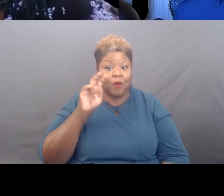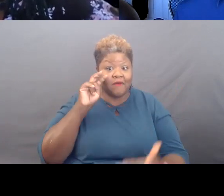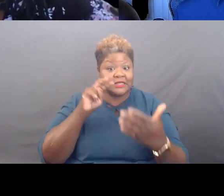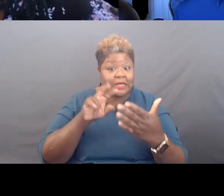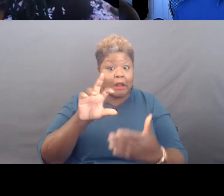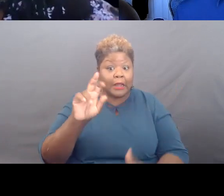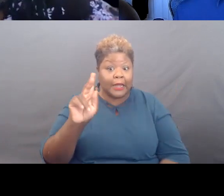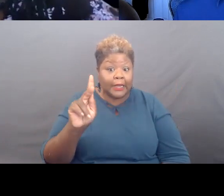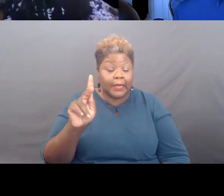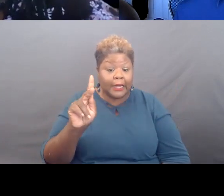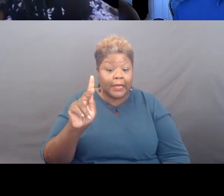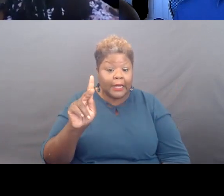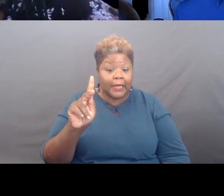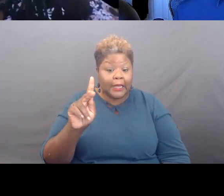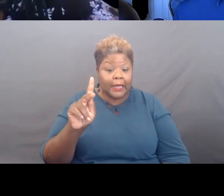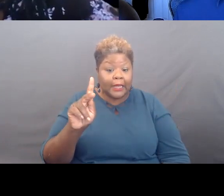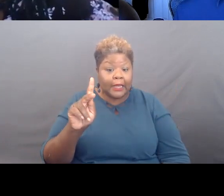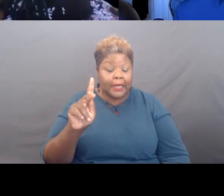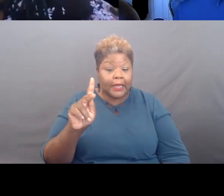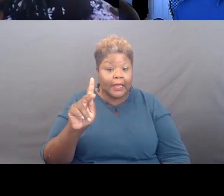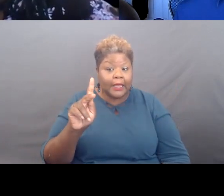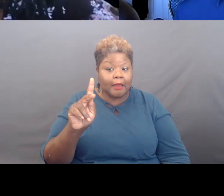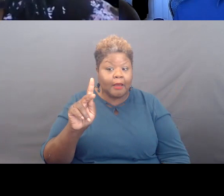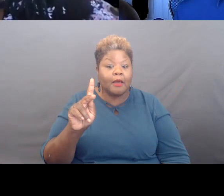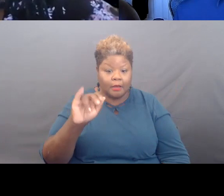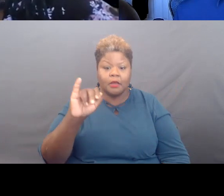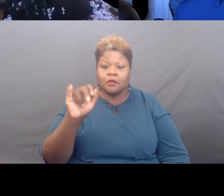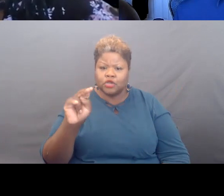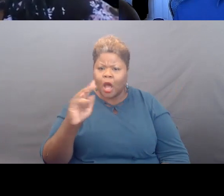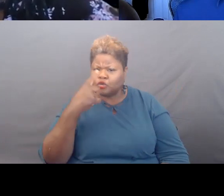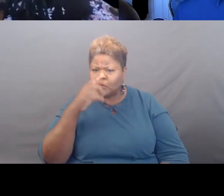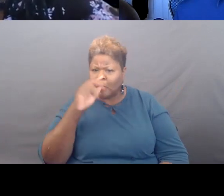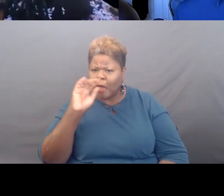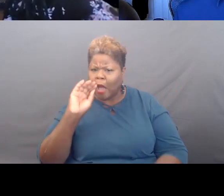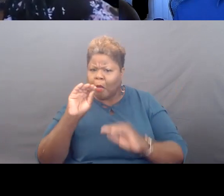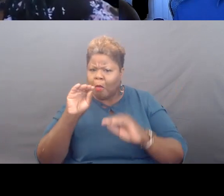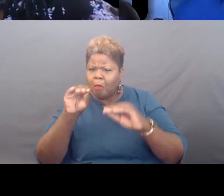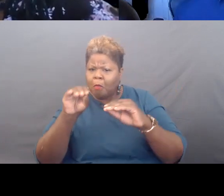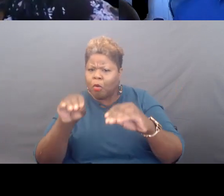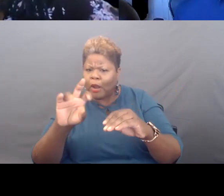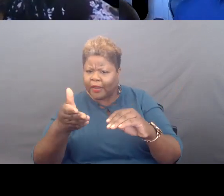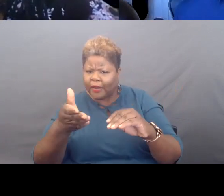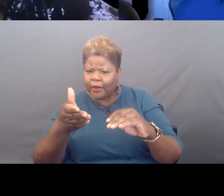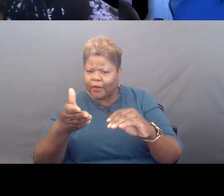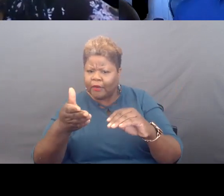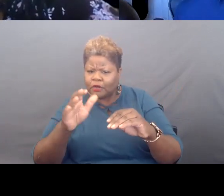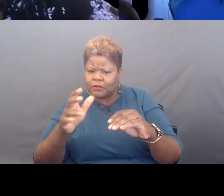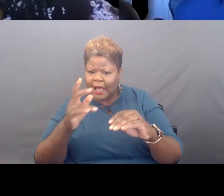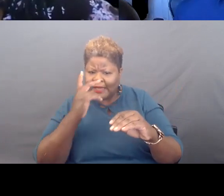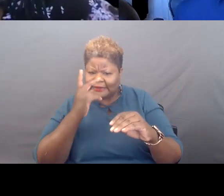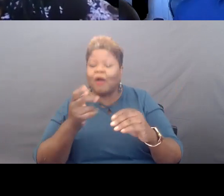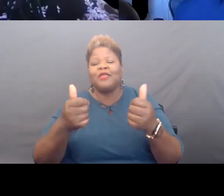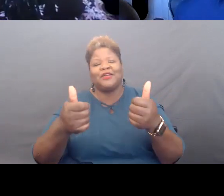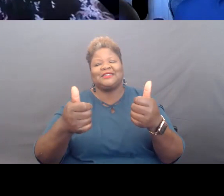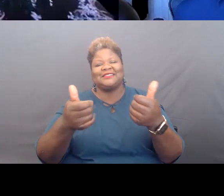link, I don't know if John or somebody can pull up the link real quick because I don't think I still have it in. Oh,